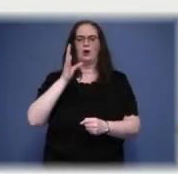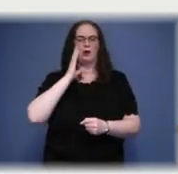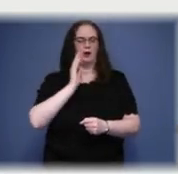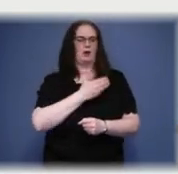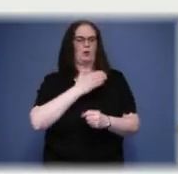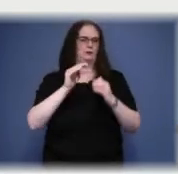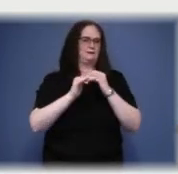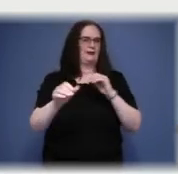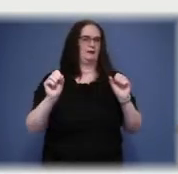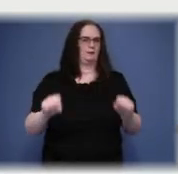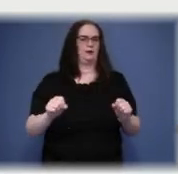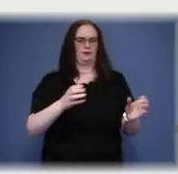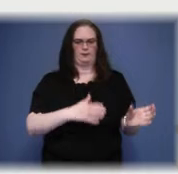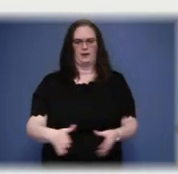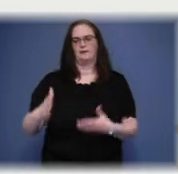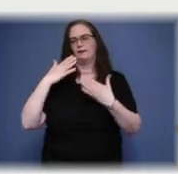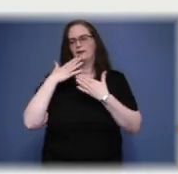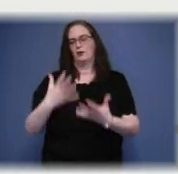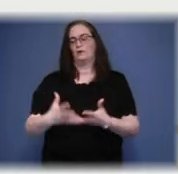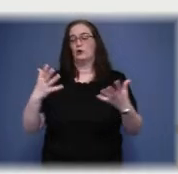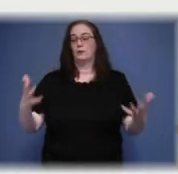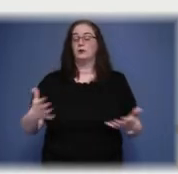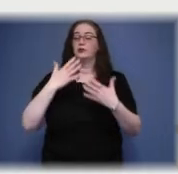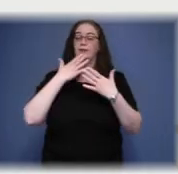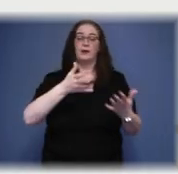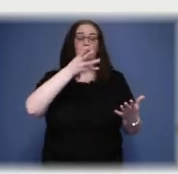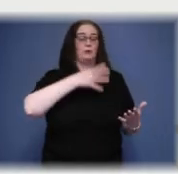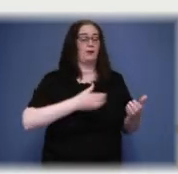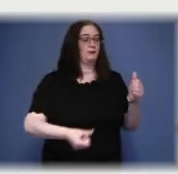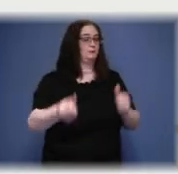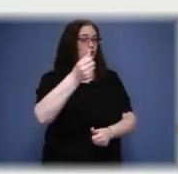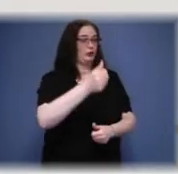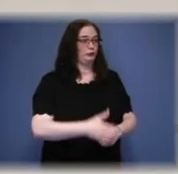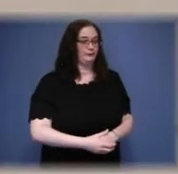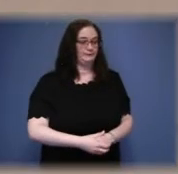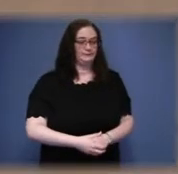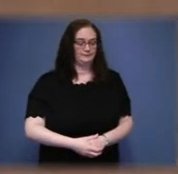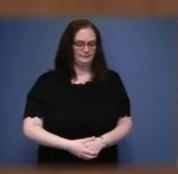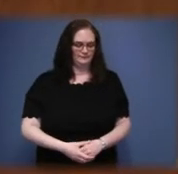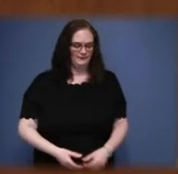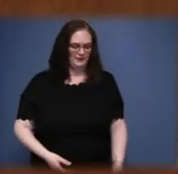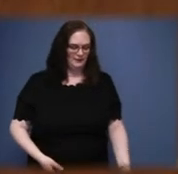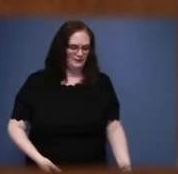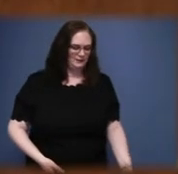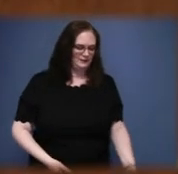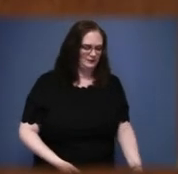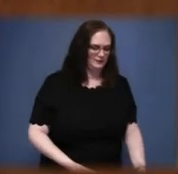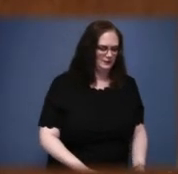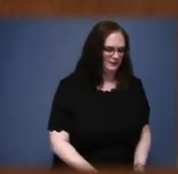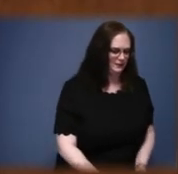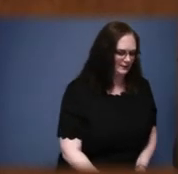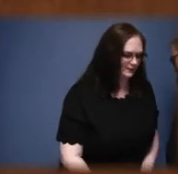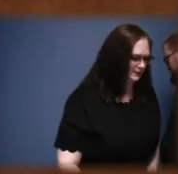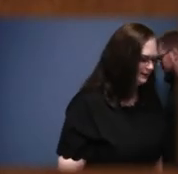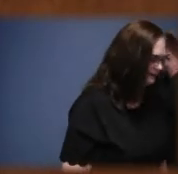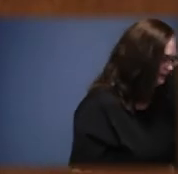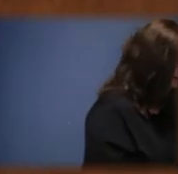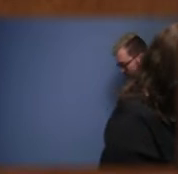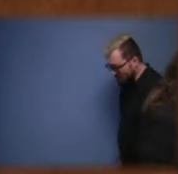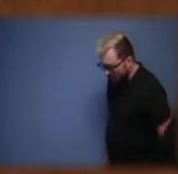for our sustainability plan. Thank you very much. Thank you, Madam Chair. Thank you. Any questions? No.